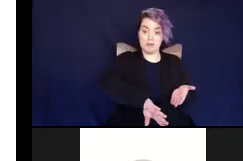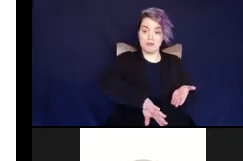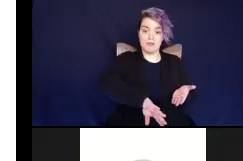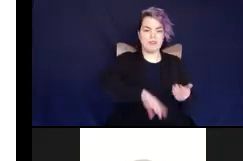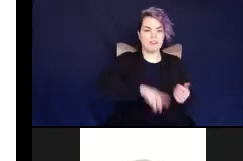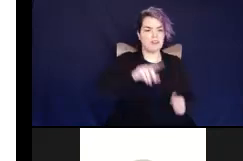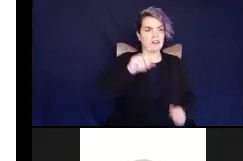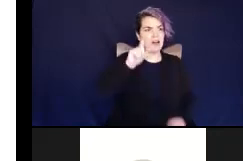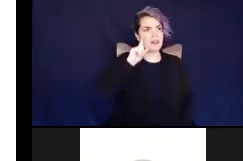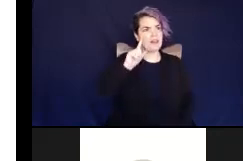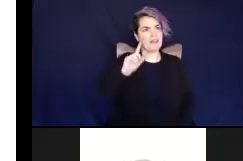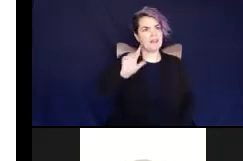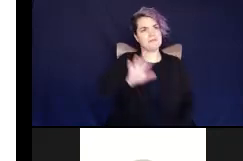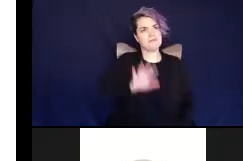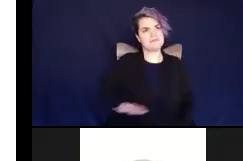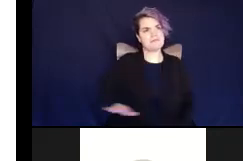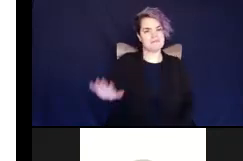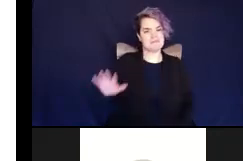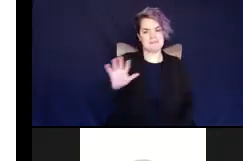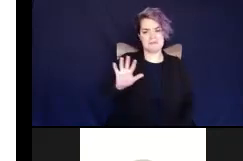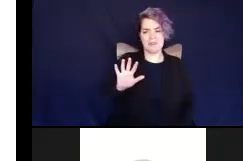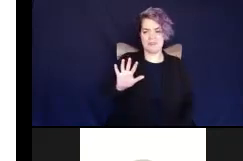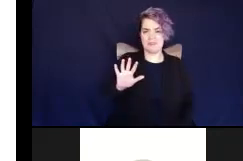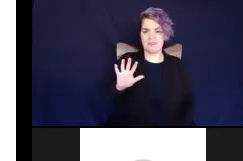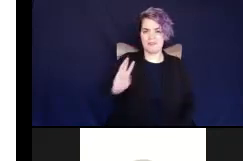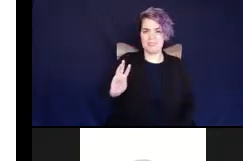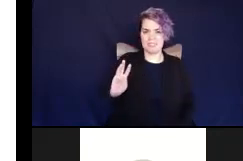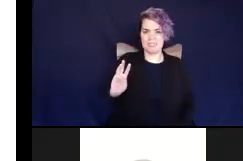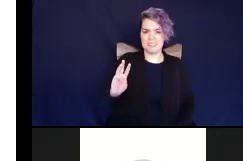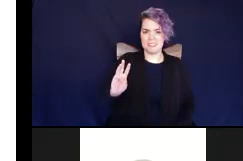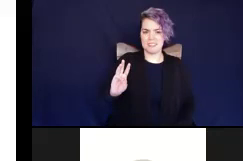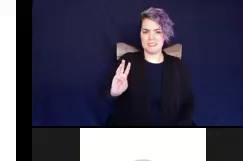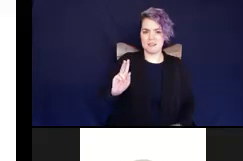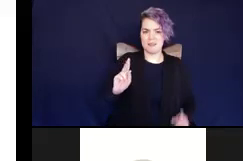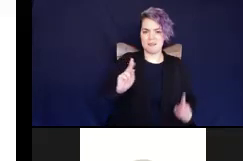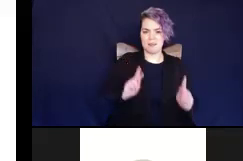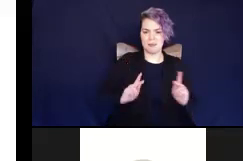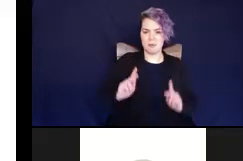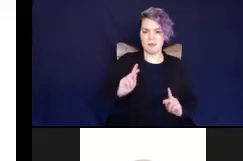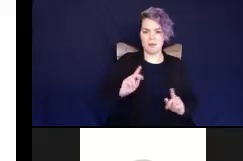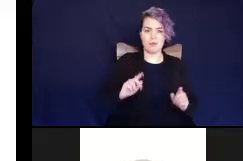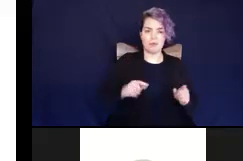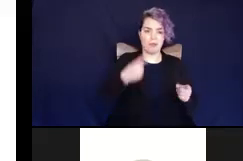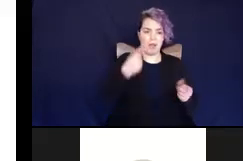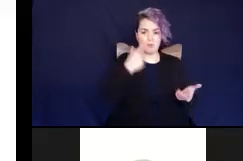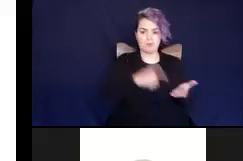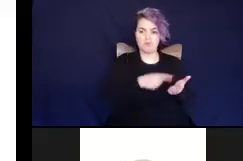56 people that even the folks who ran St. Elizabeth's acknowledged were ready for